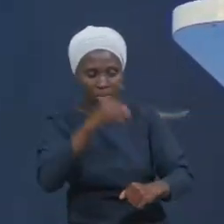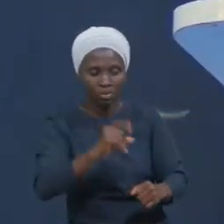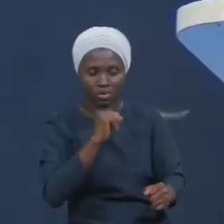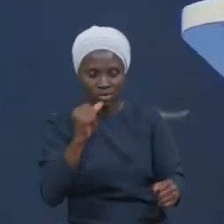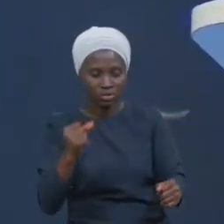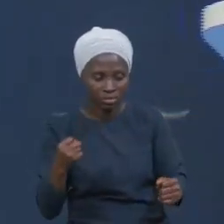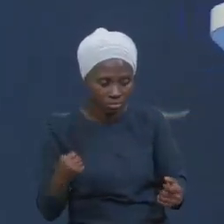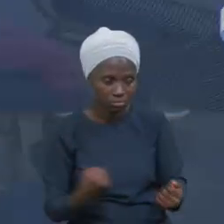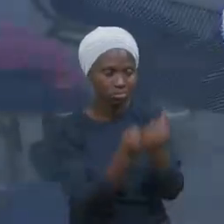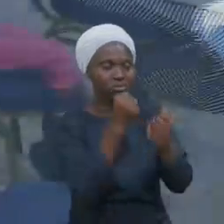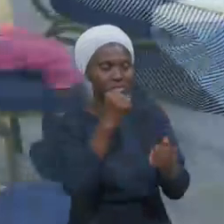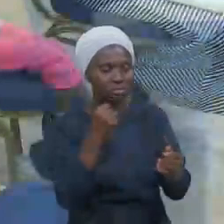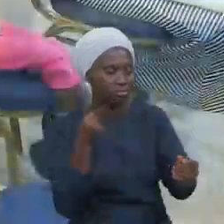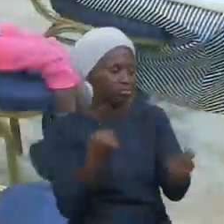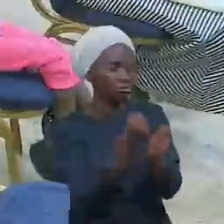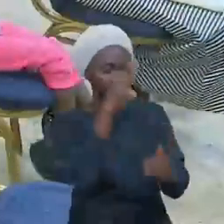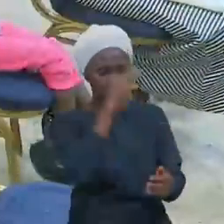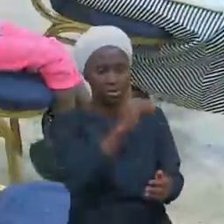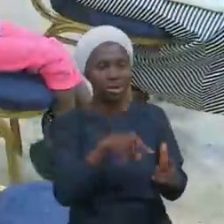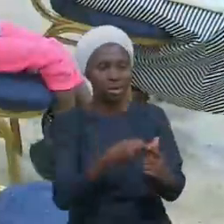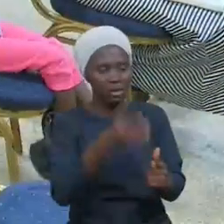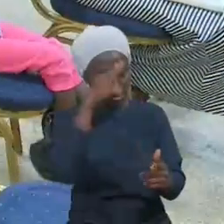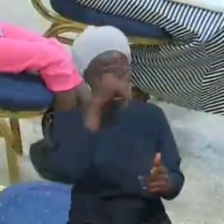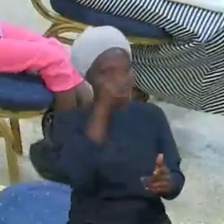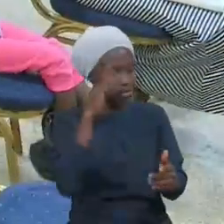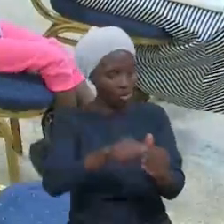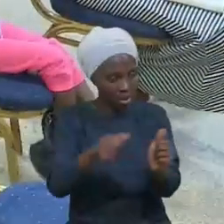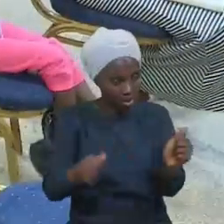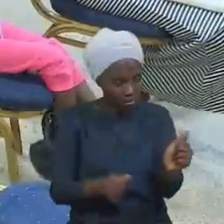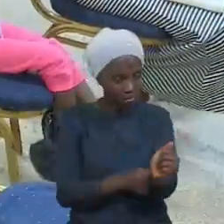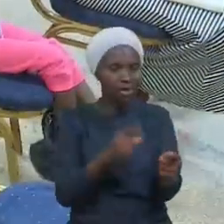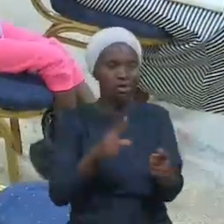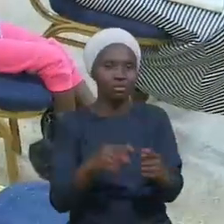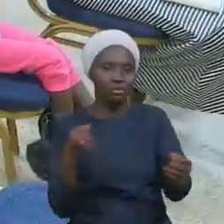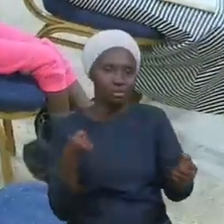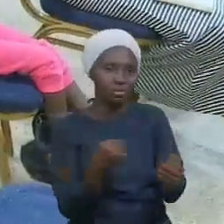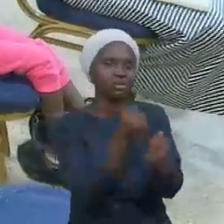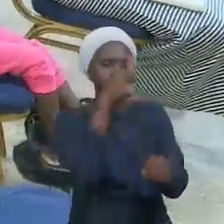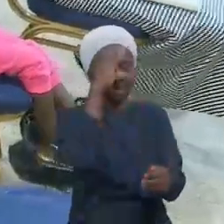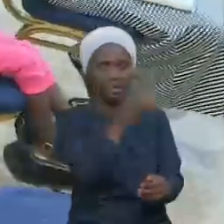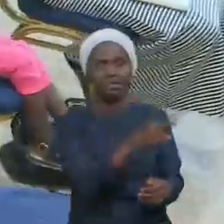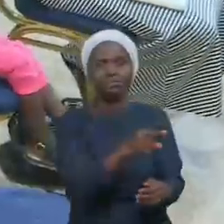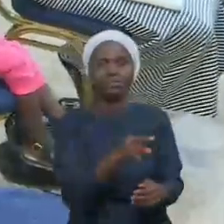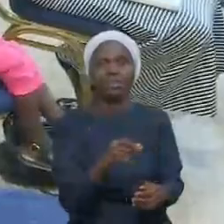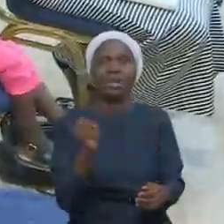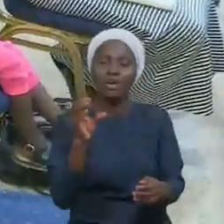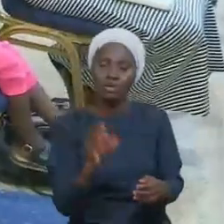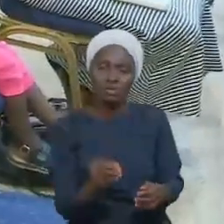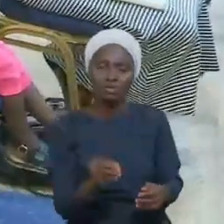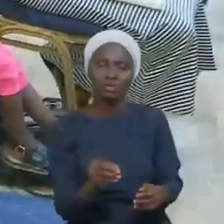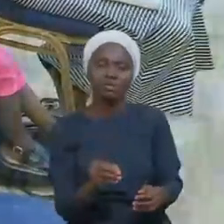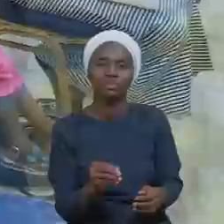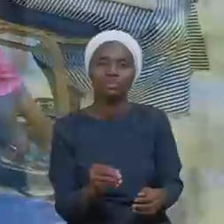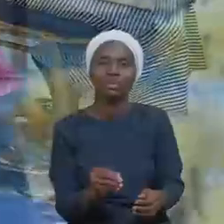avoid hitting him. And so he knows, I've been in the assembly, in the